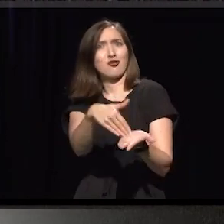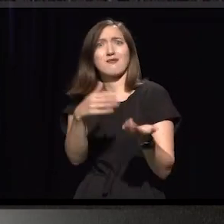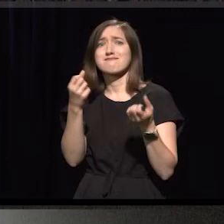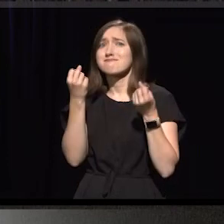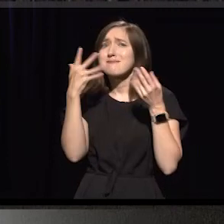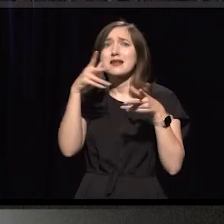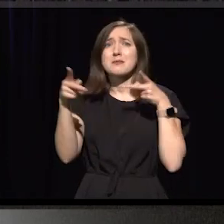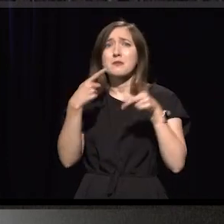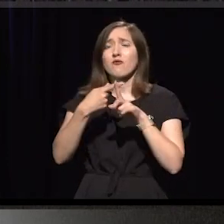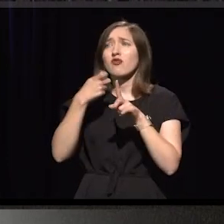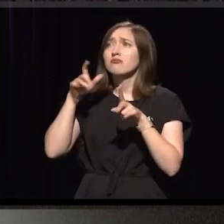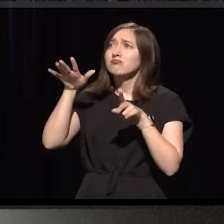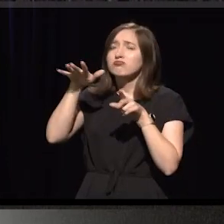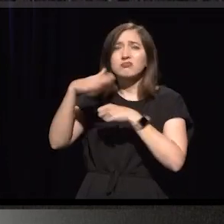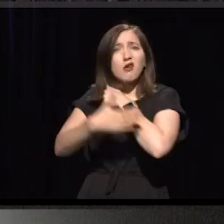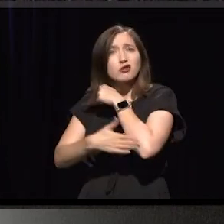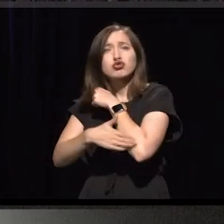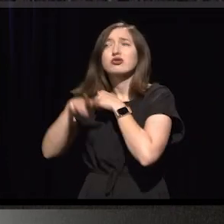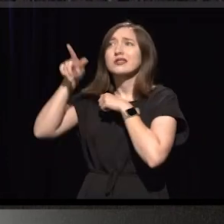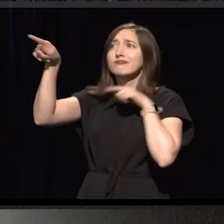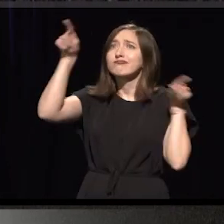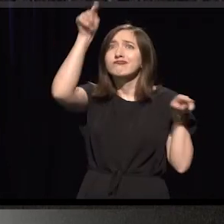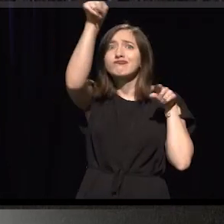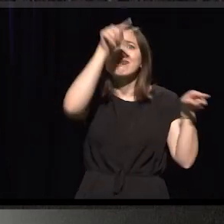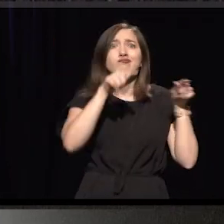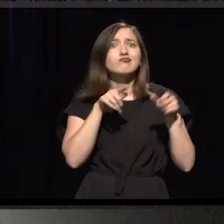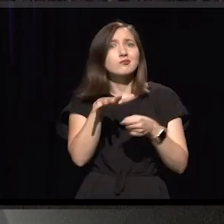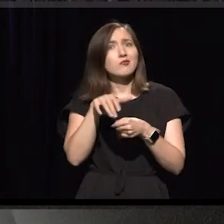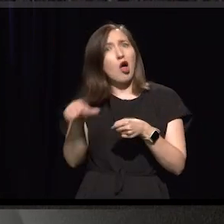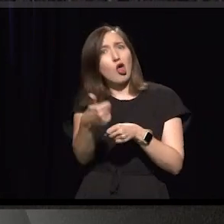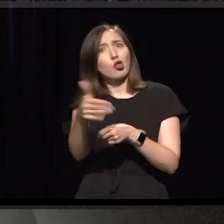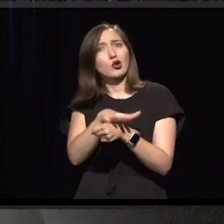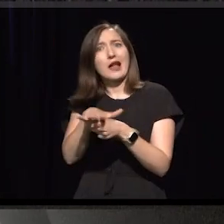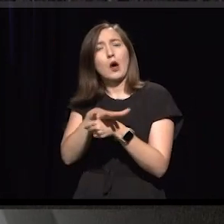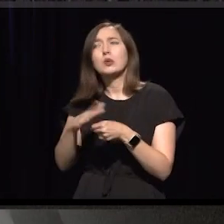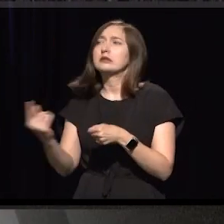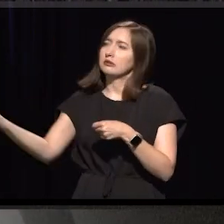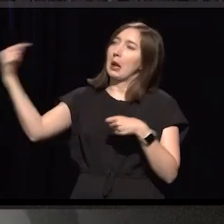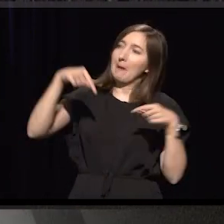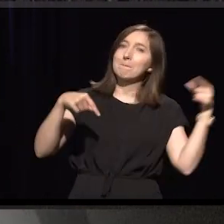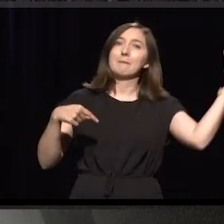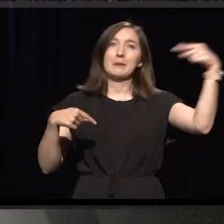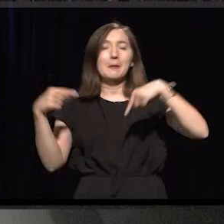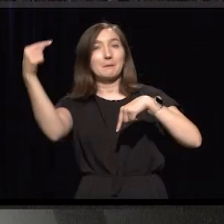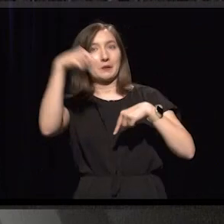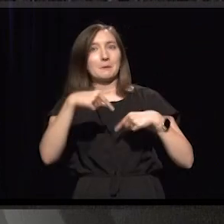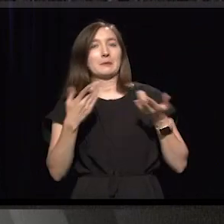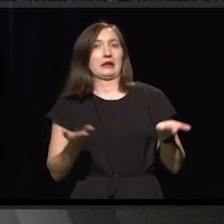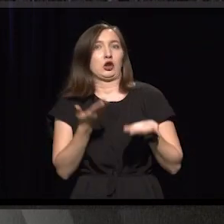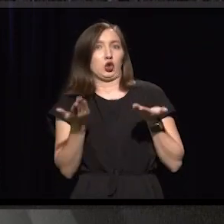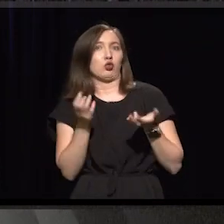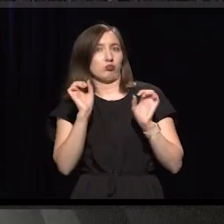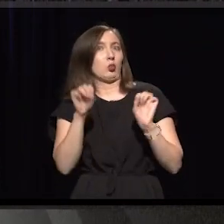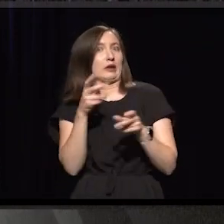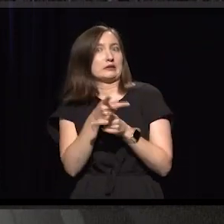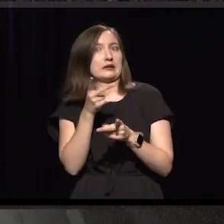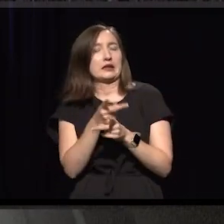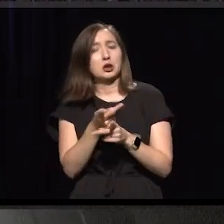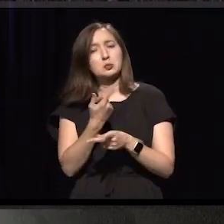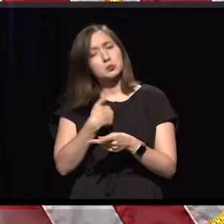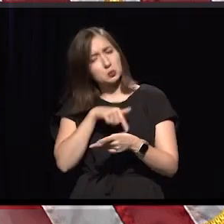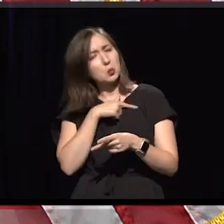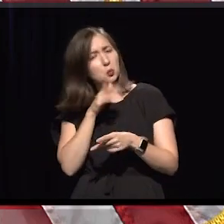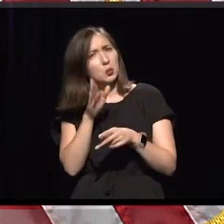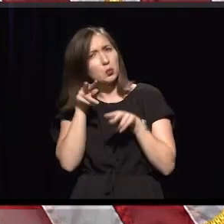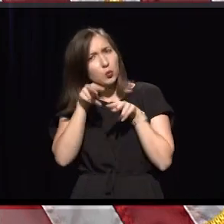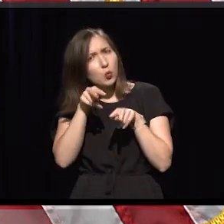but to all the hospitals and health systems. And so we look at those data, and we also are very responsive to those needs in the